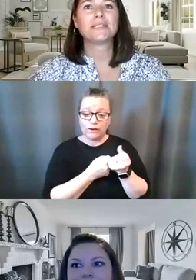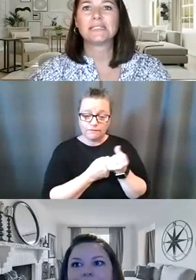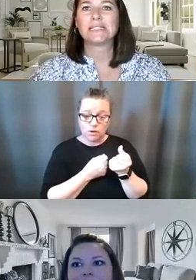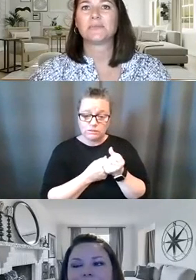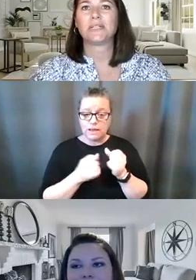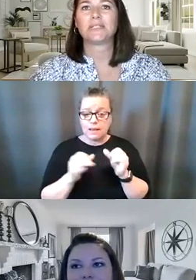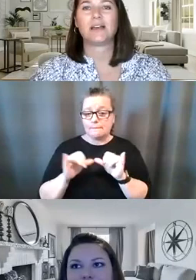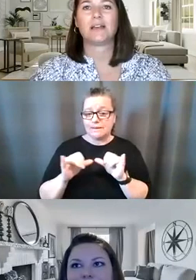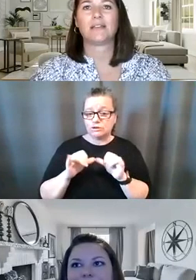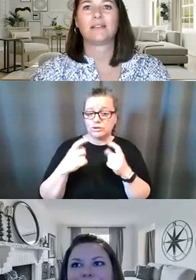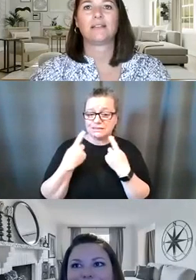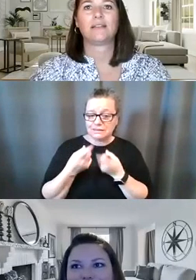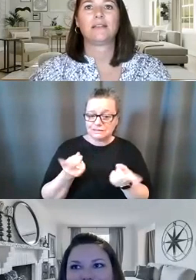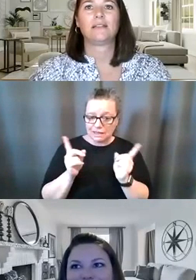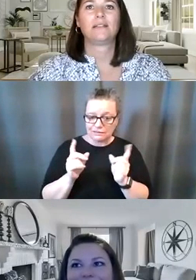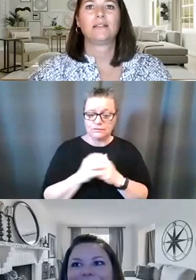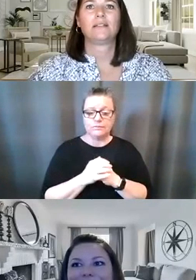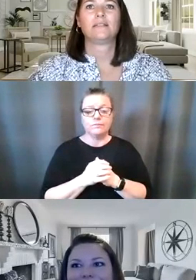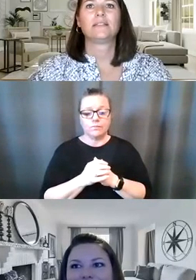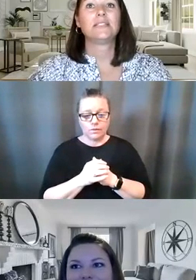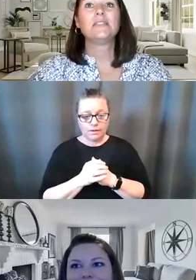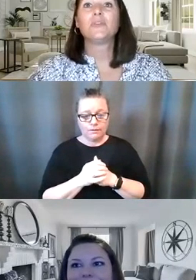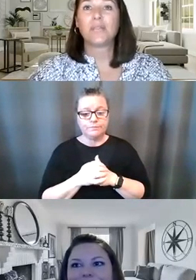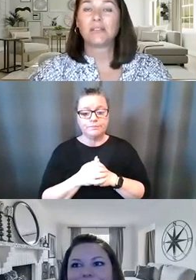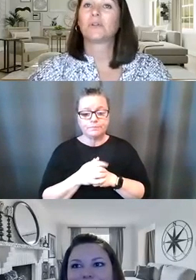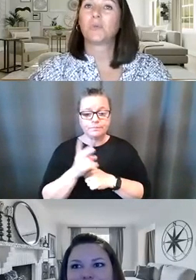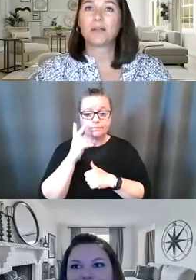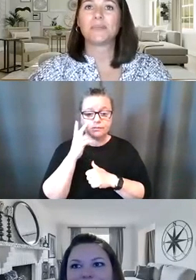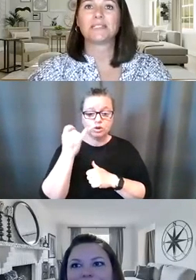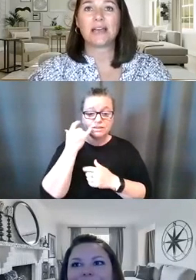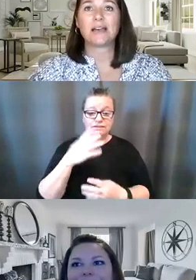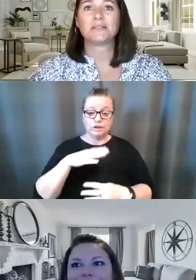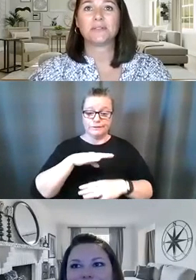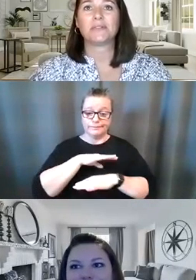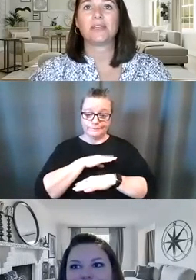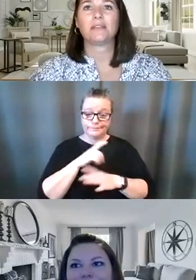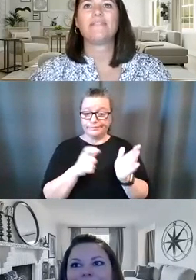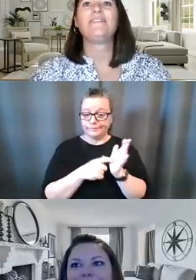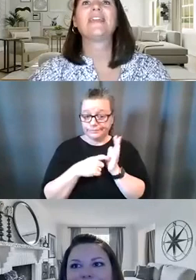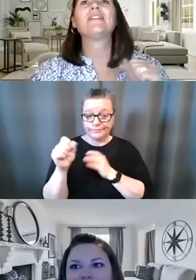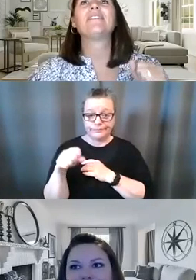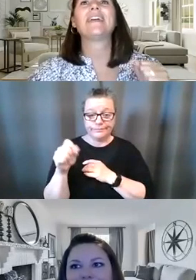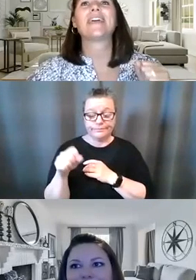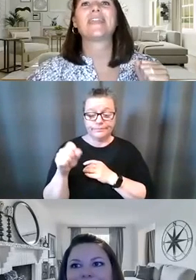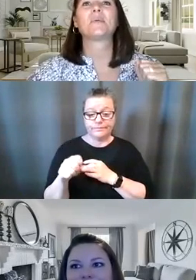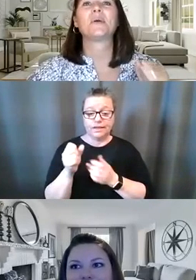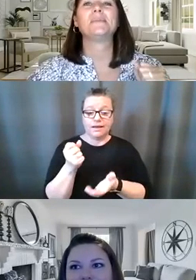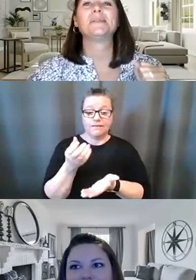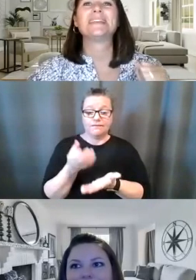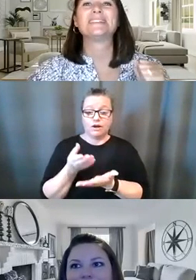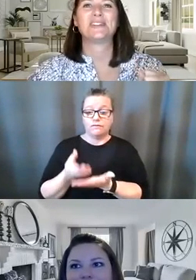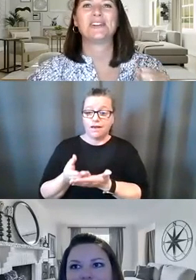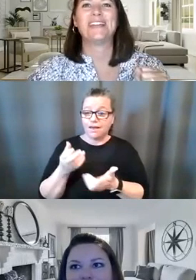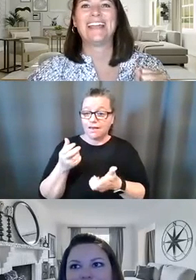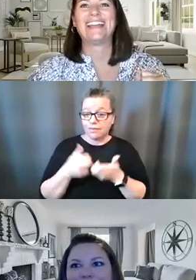measuring success when it's done. To see if you're meeting the requirements, absolutely. Verify that the problem